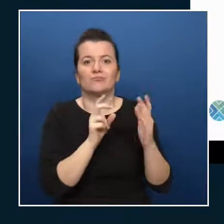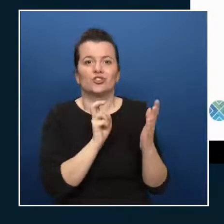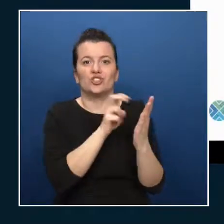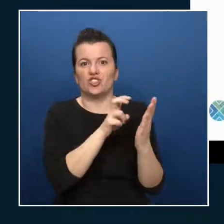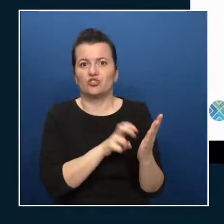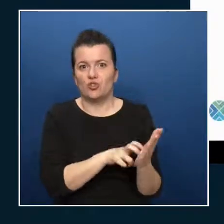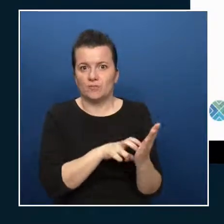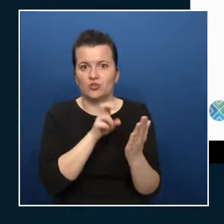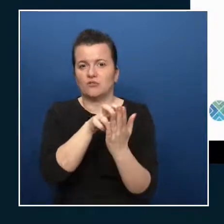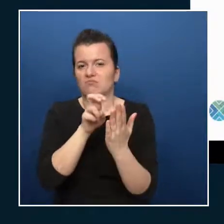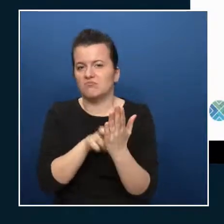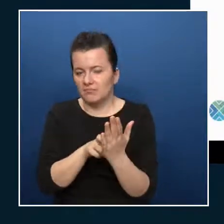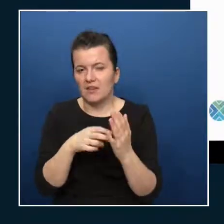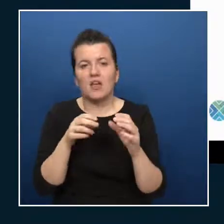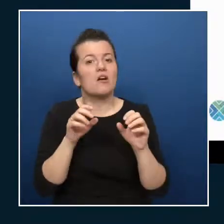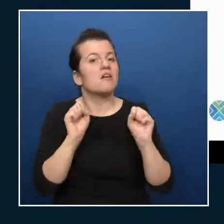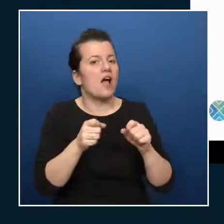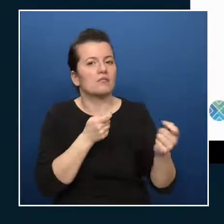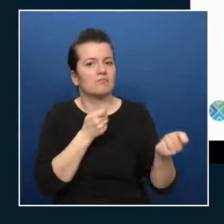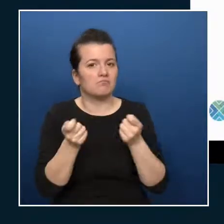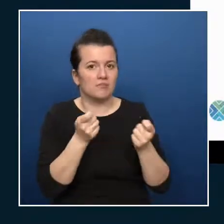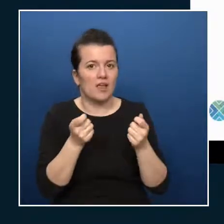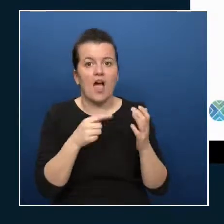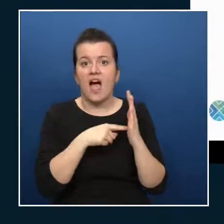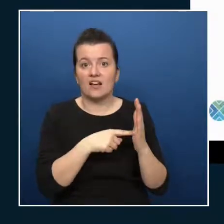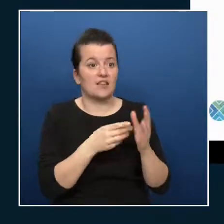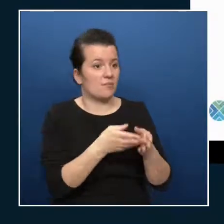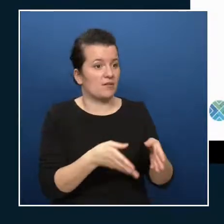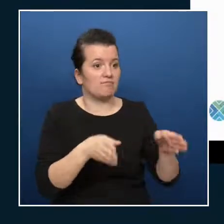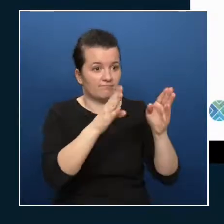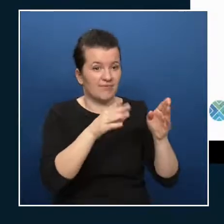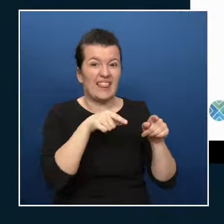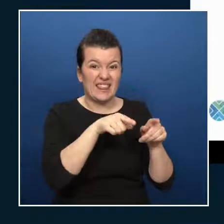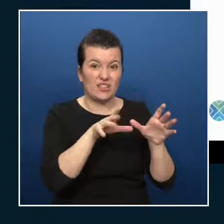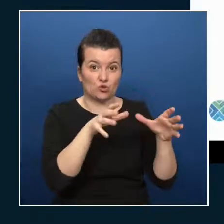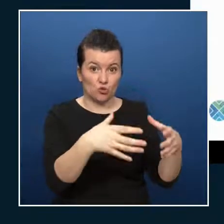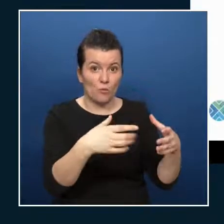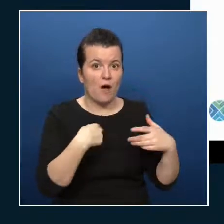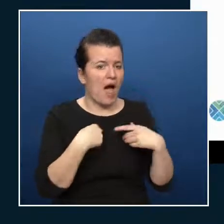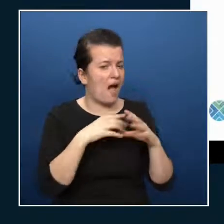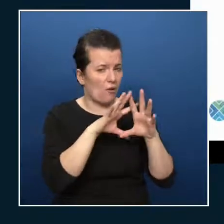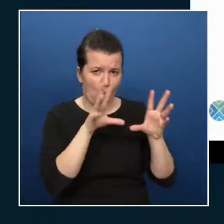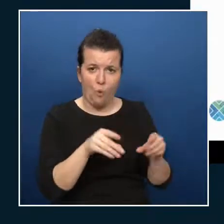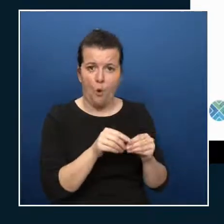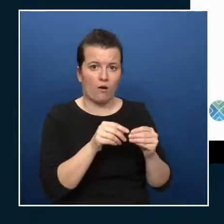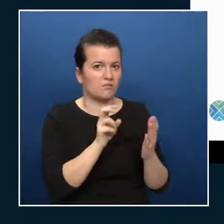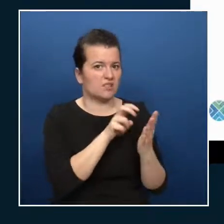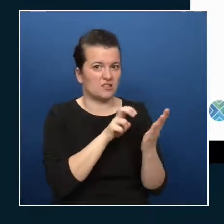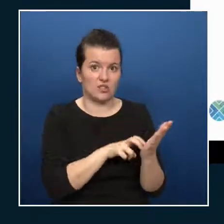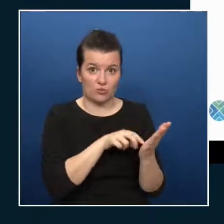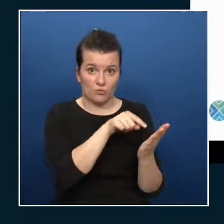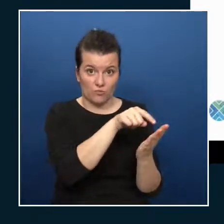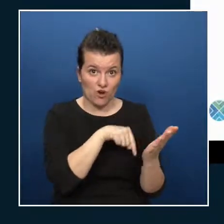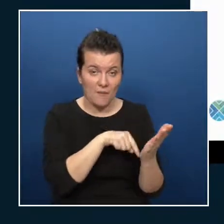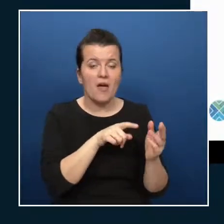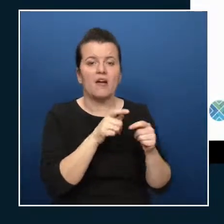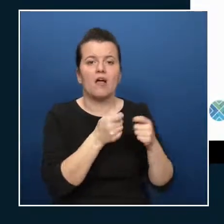all subscriptions within that specific management group. So most organizations have multiple